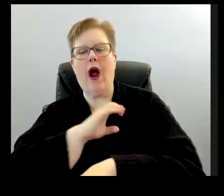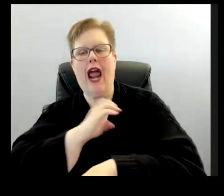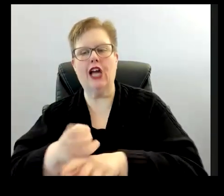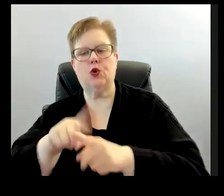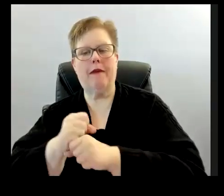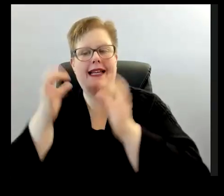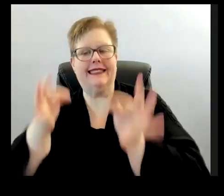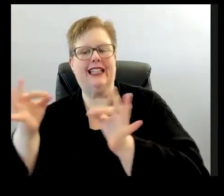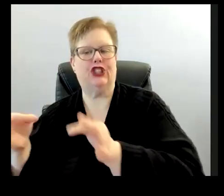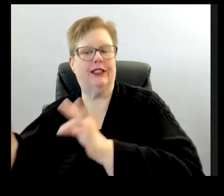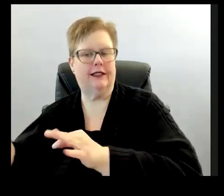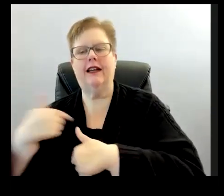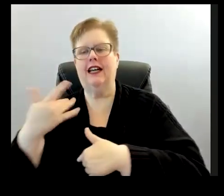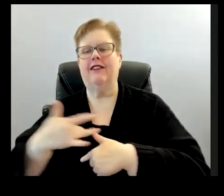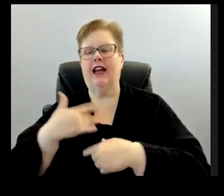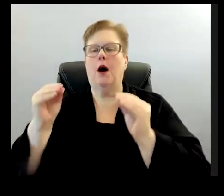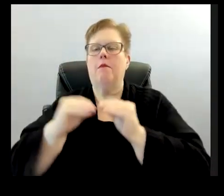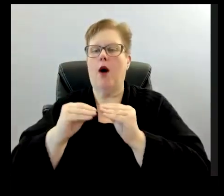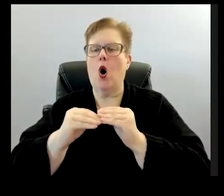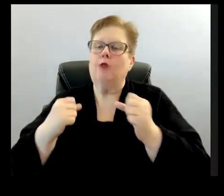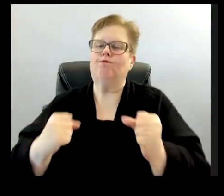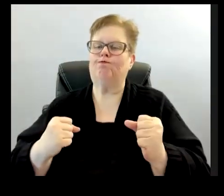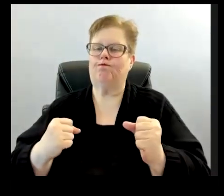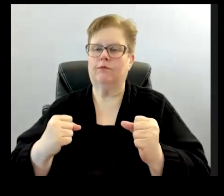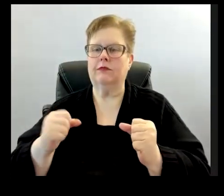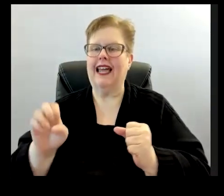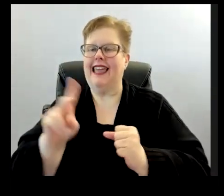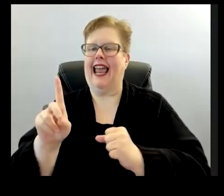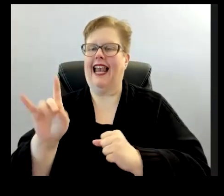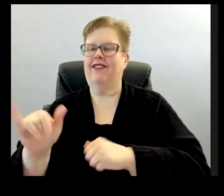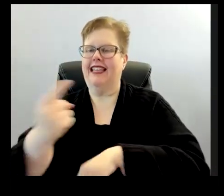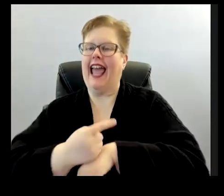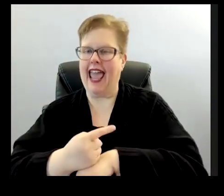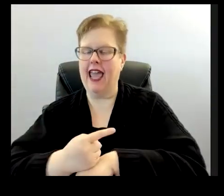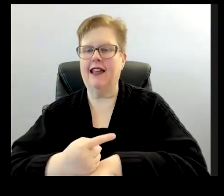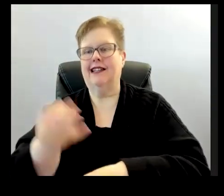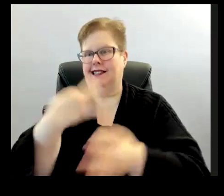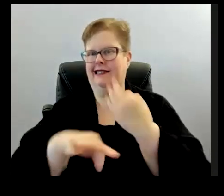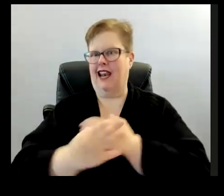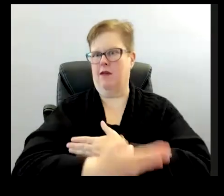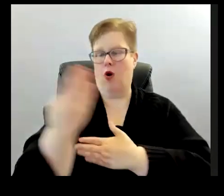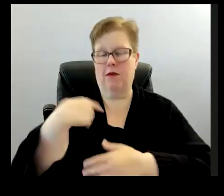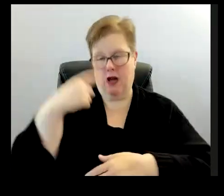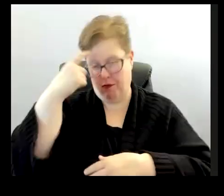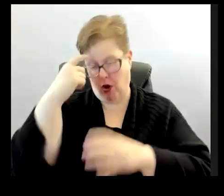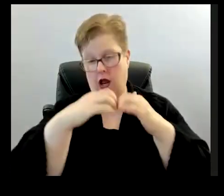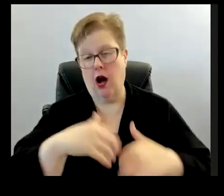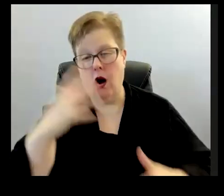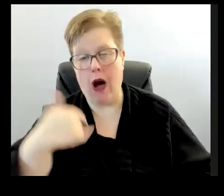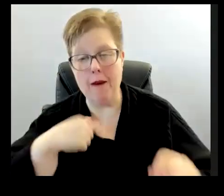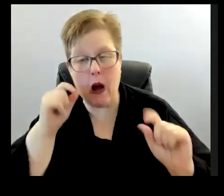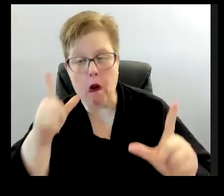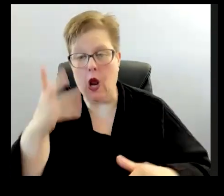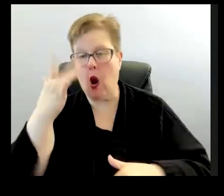make those decisions. I feel more resilient at the end of the day rather than in the morning where my brain is like, why am I awake?